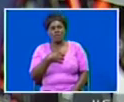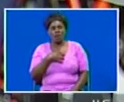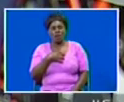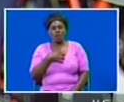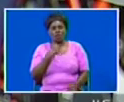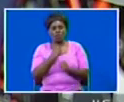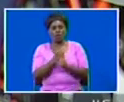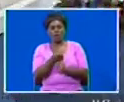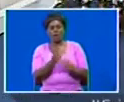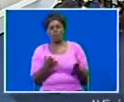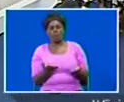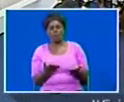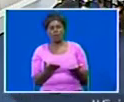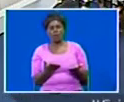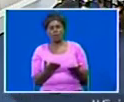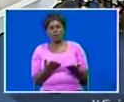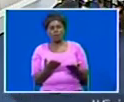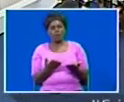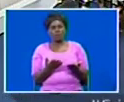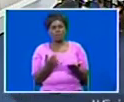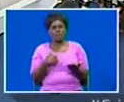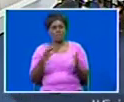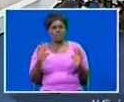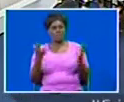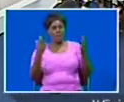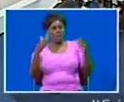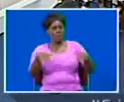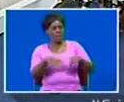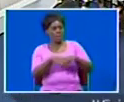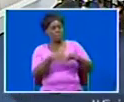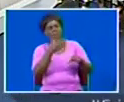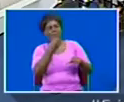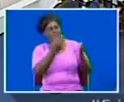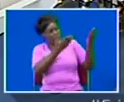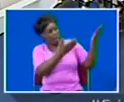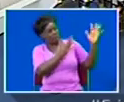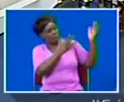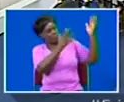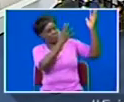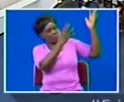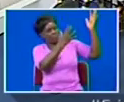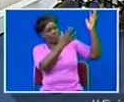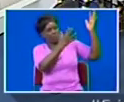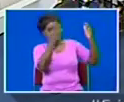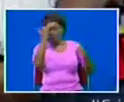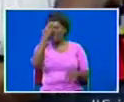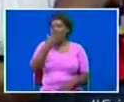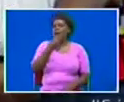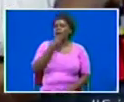work? Let me just congratulate the men that you see mm-hmm. Right here, because their